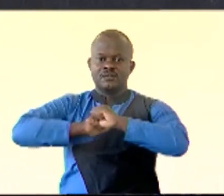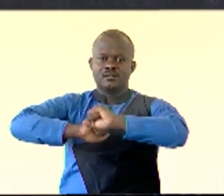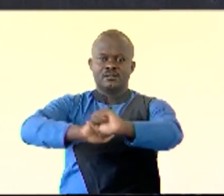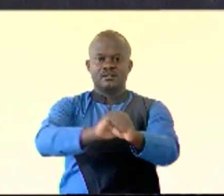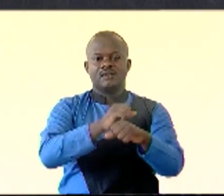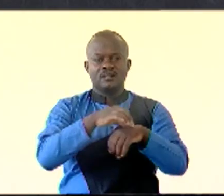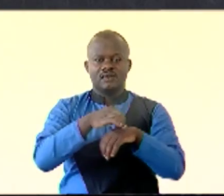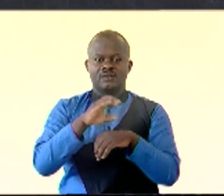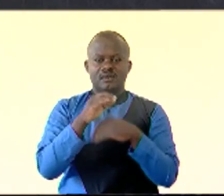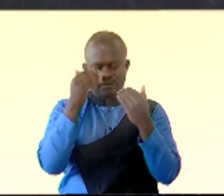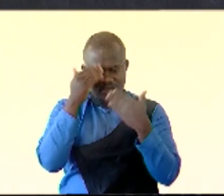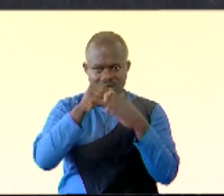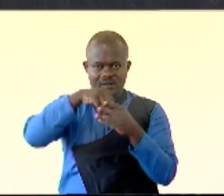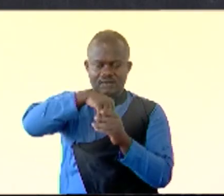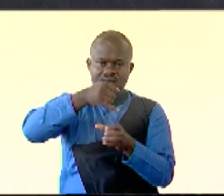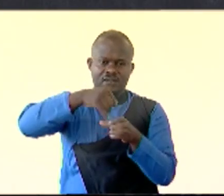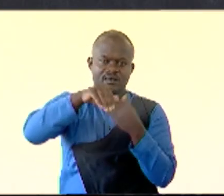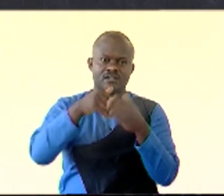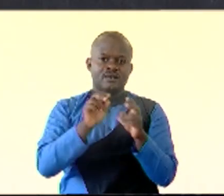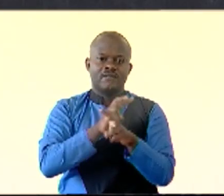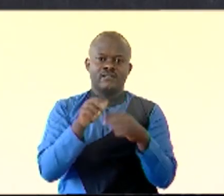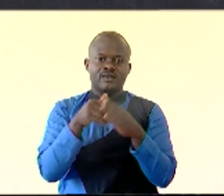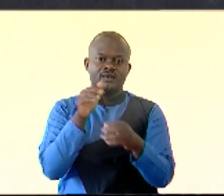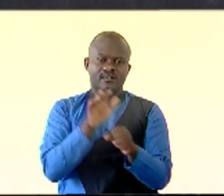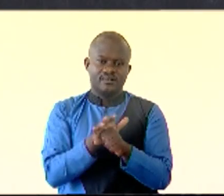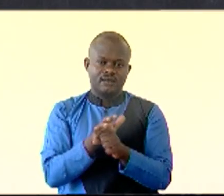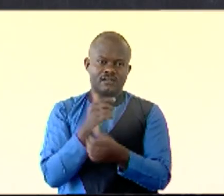cells, because inside the skin there are very many cells.